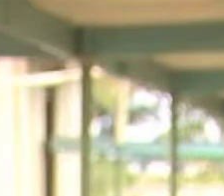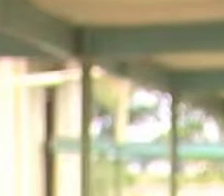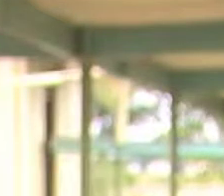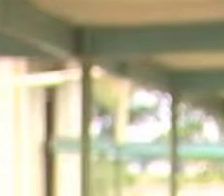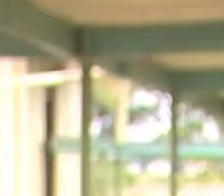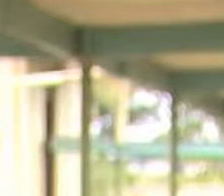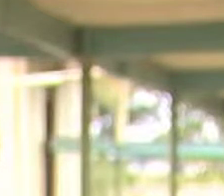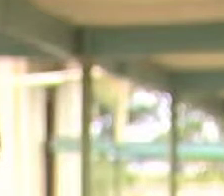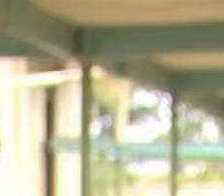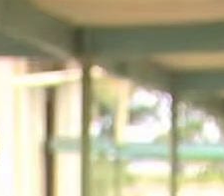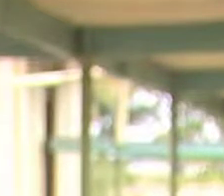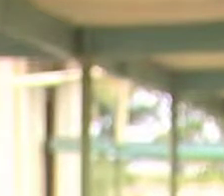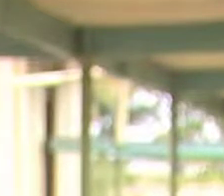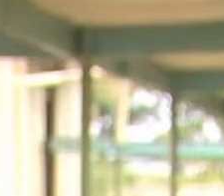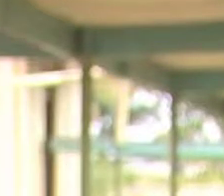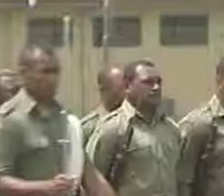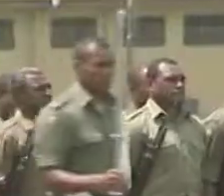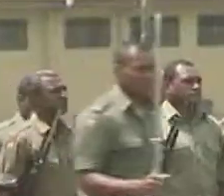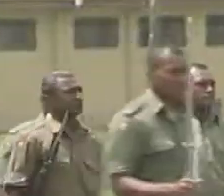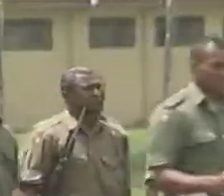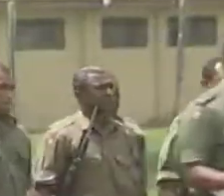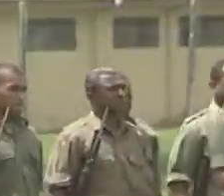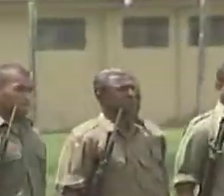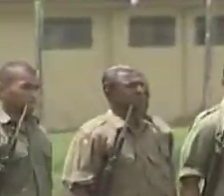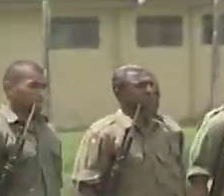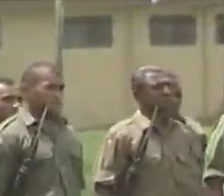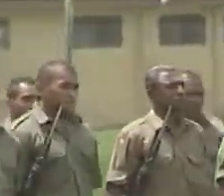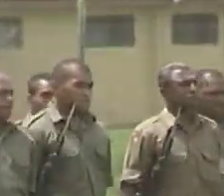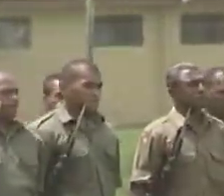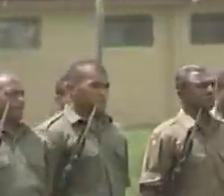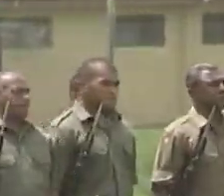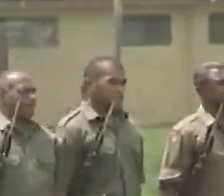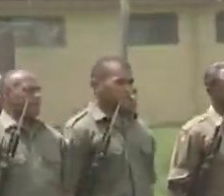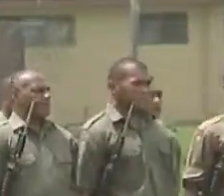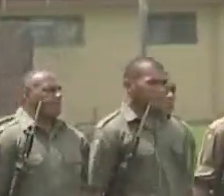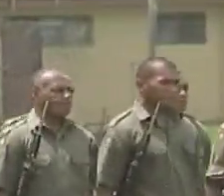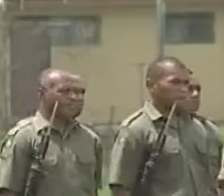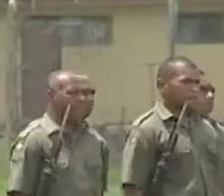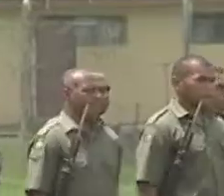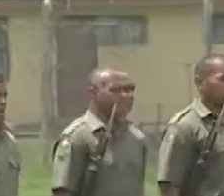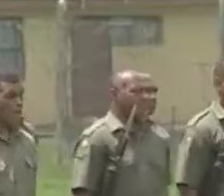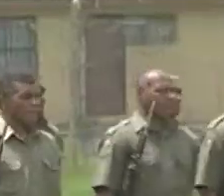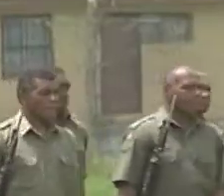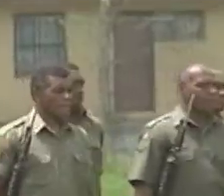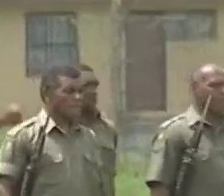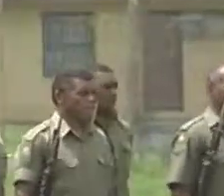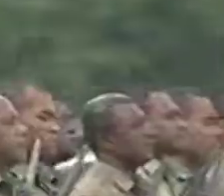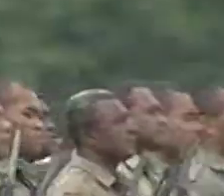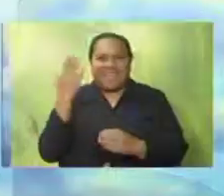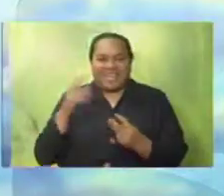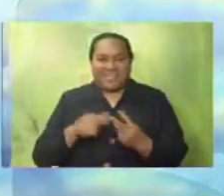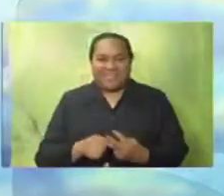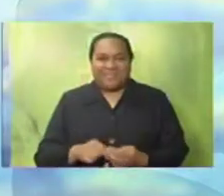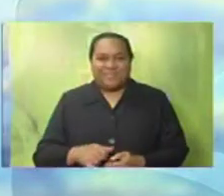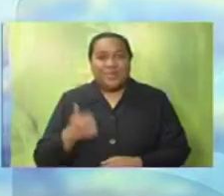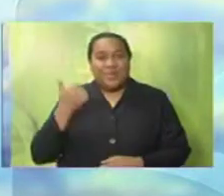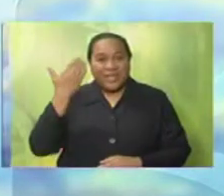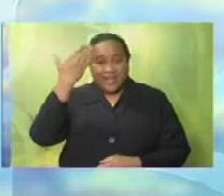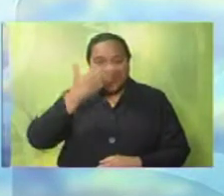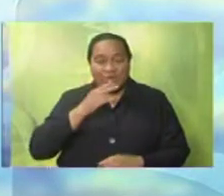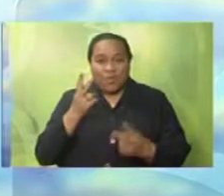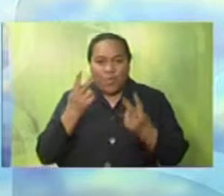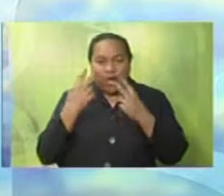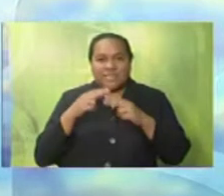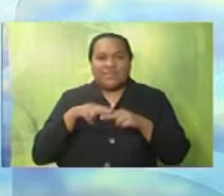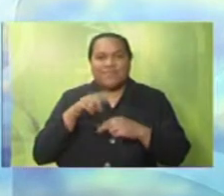Tonight, Beggars to undergo skills training, daylight savings back in action, and Fiji turns 41 this week. Good evening, you're watching